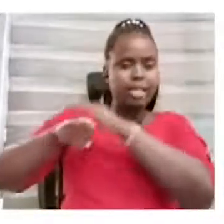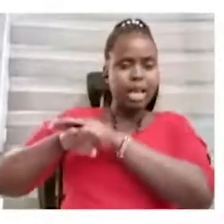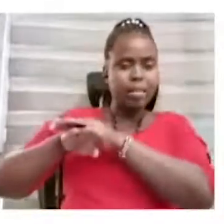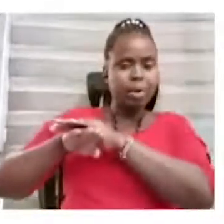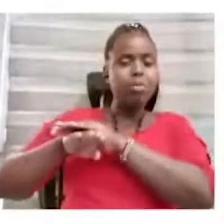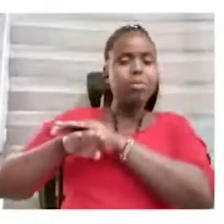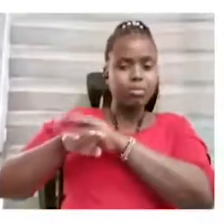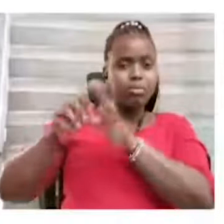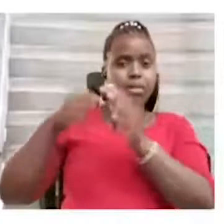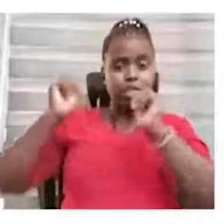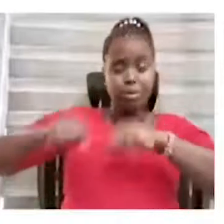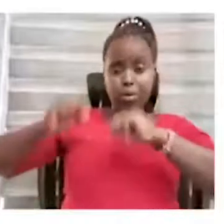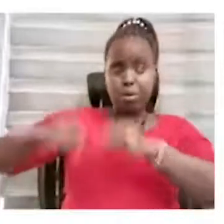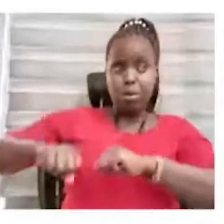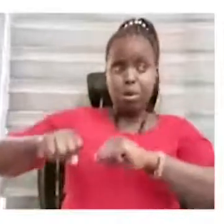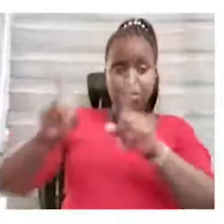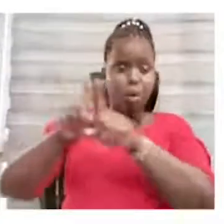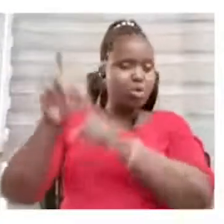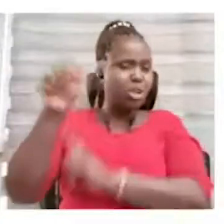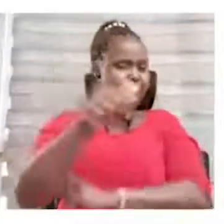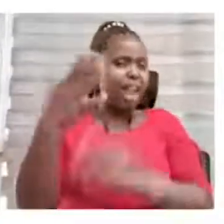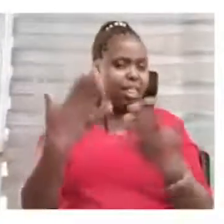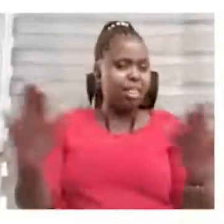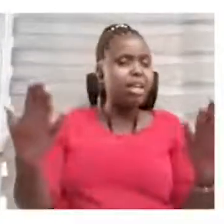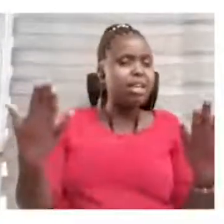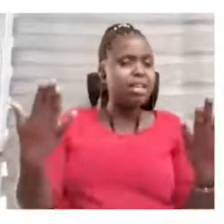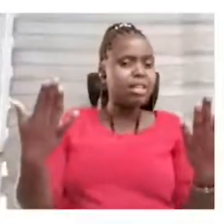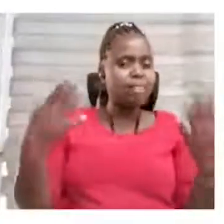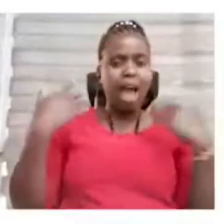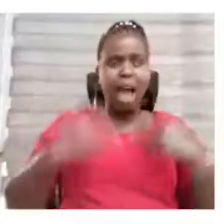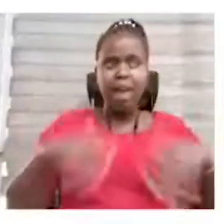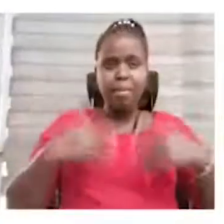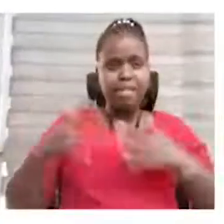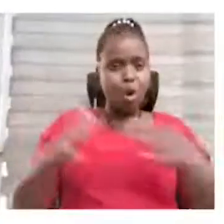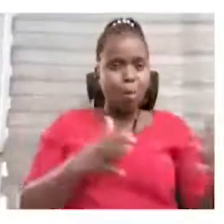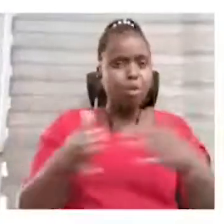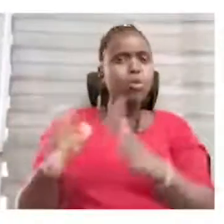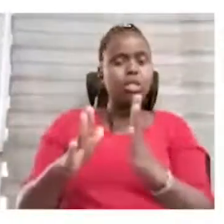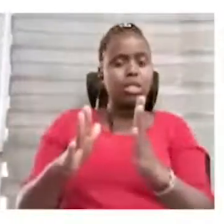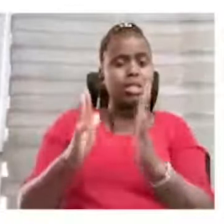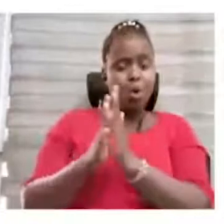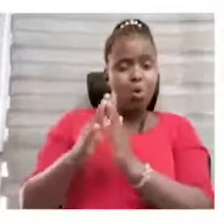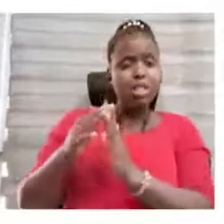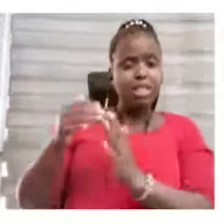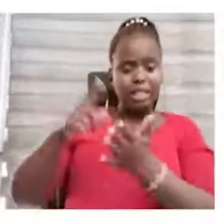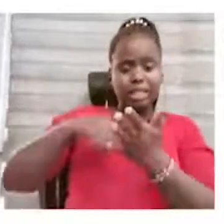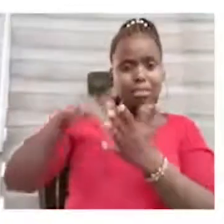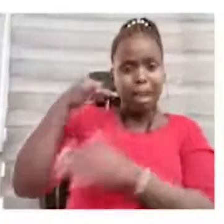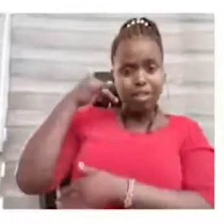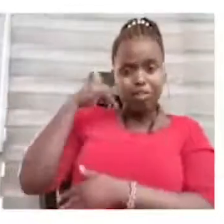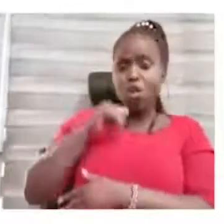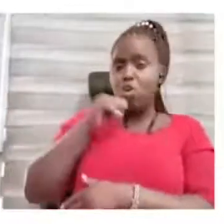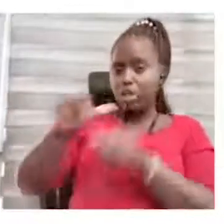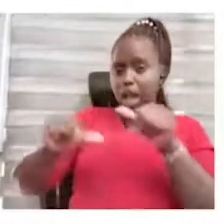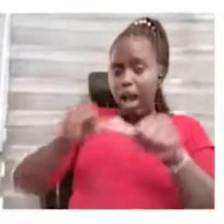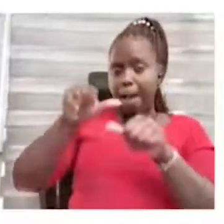other thing that's really an amazing opportunity with smartphones is it's not just about like, hey,